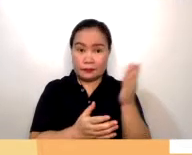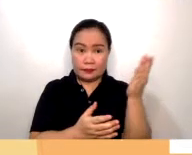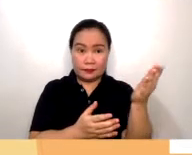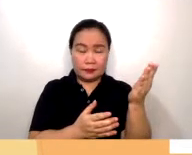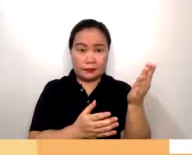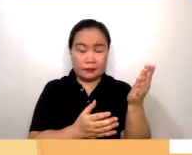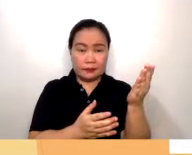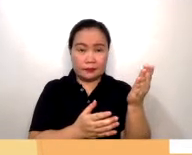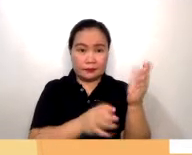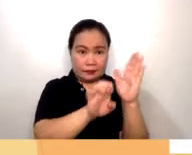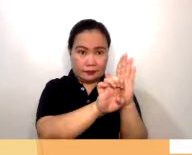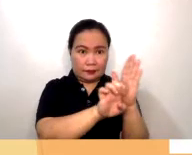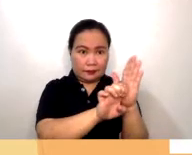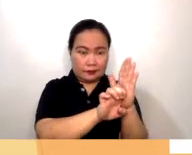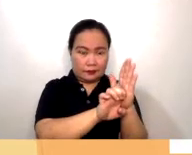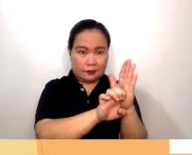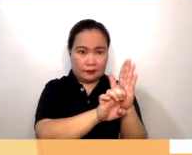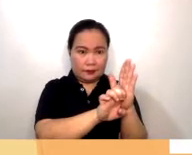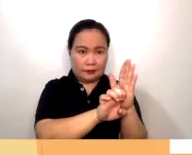In the given example,